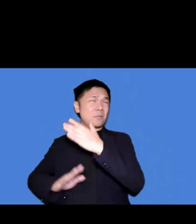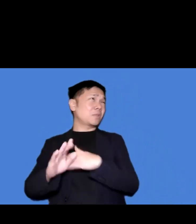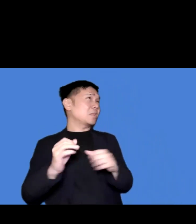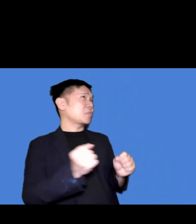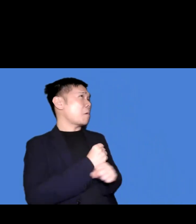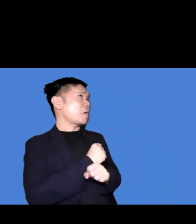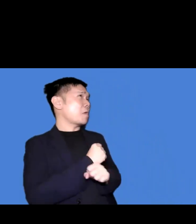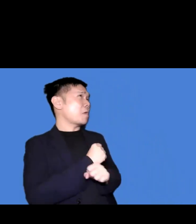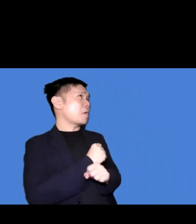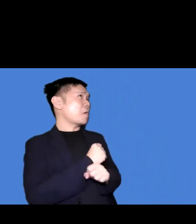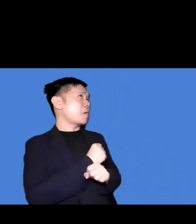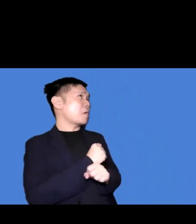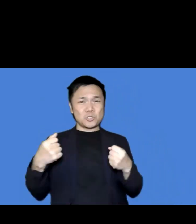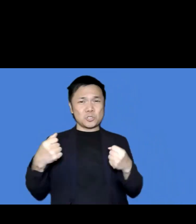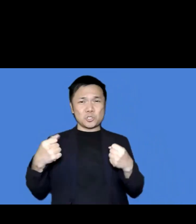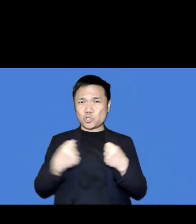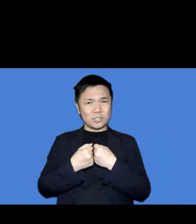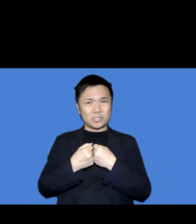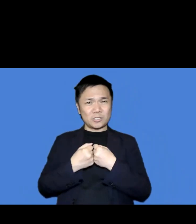issues and challenges also we would like to